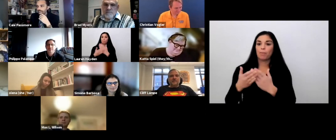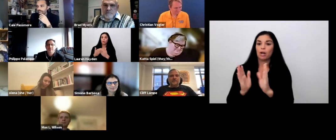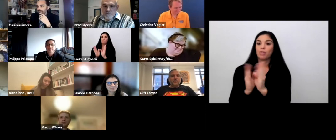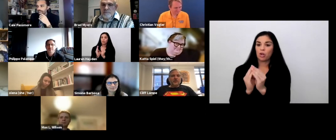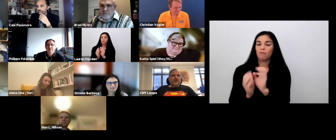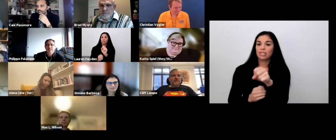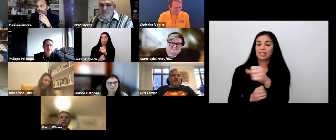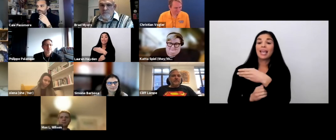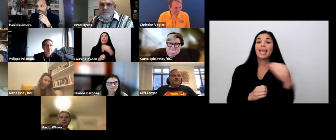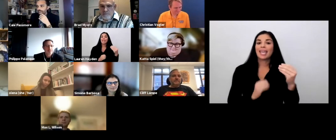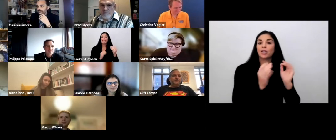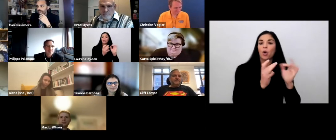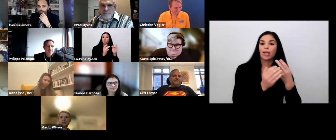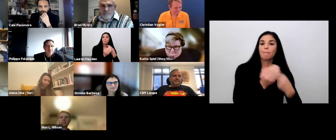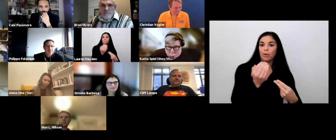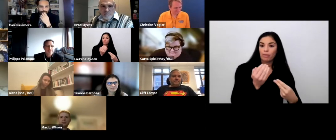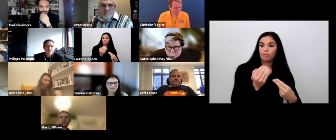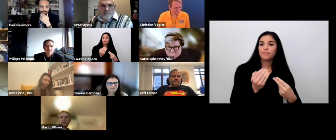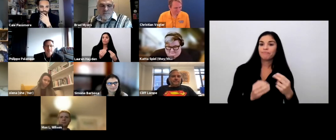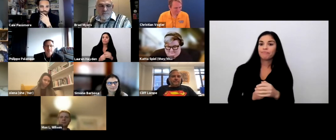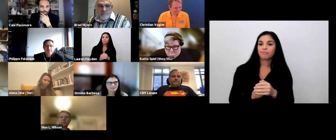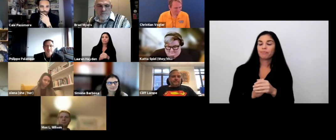online portion of the conference.